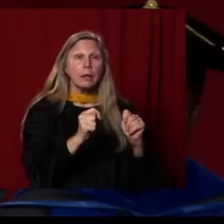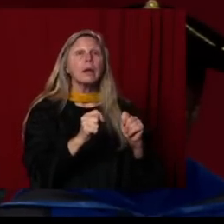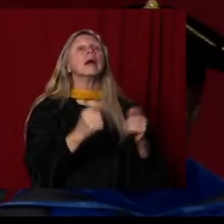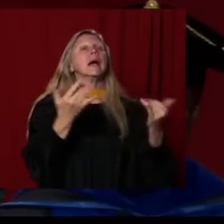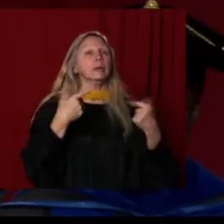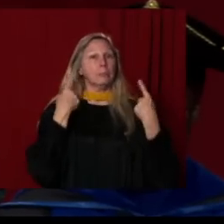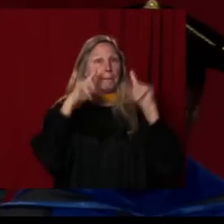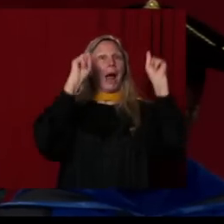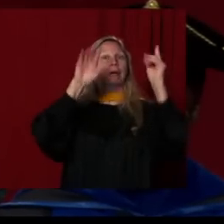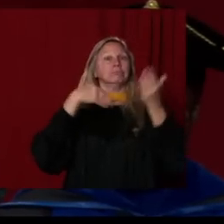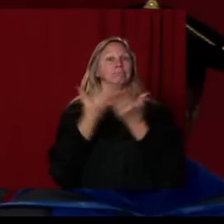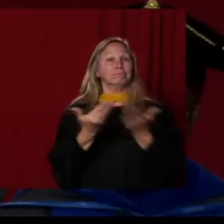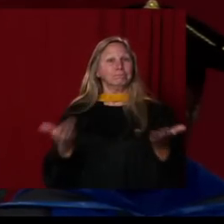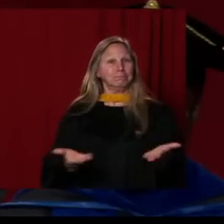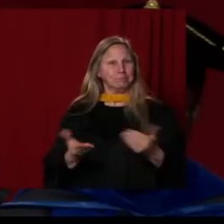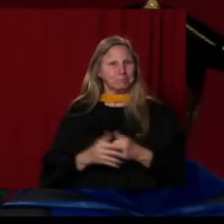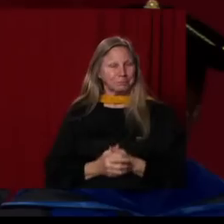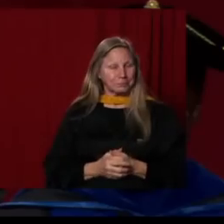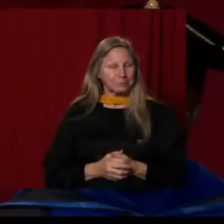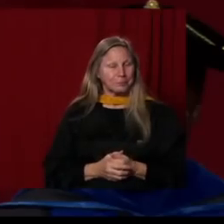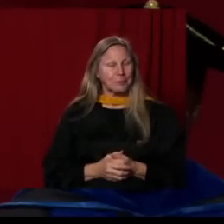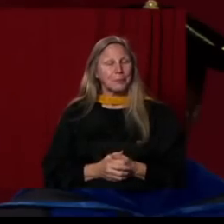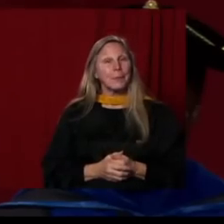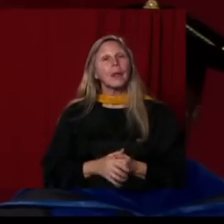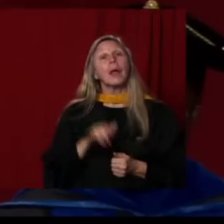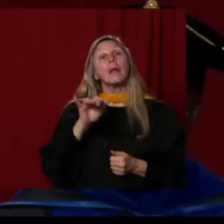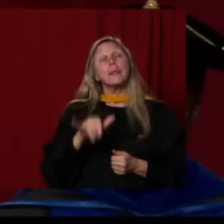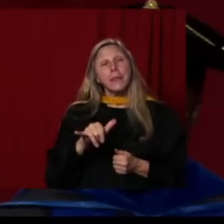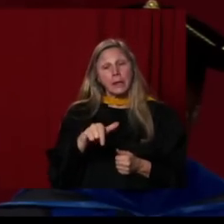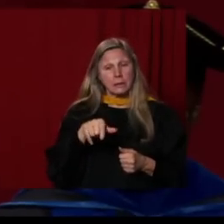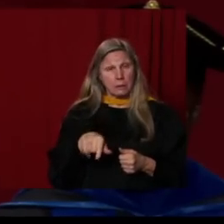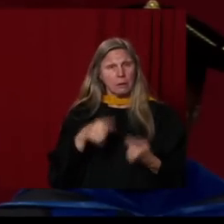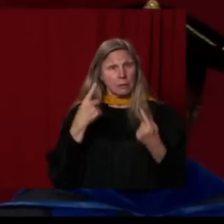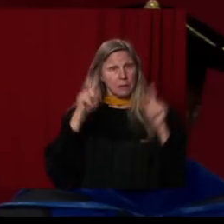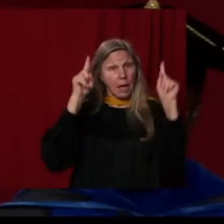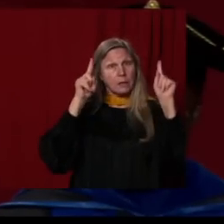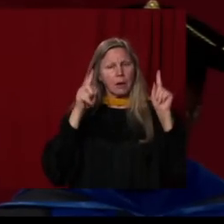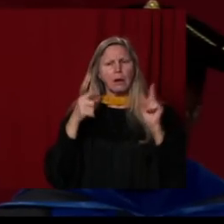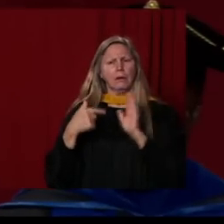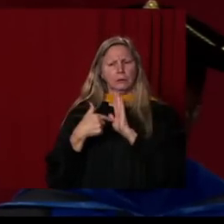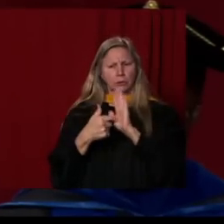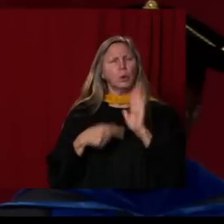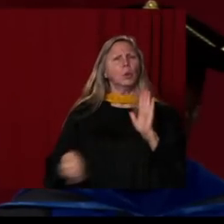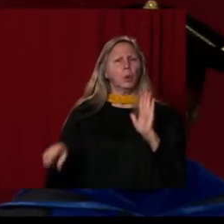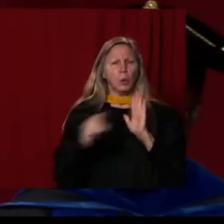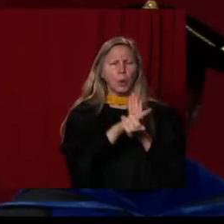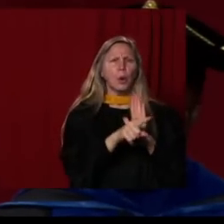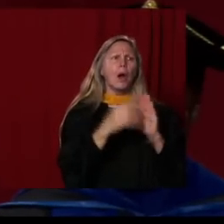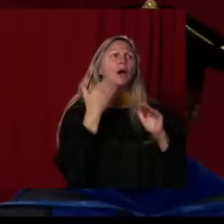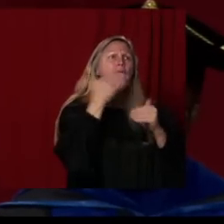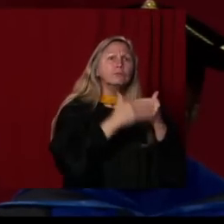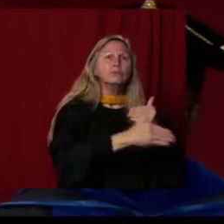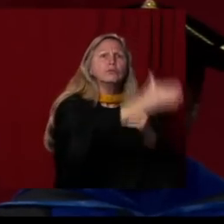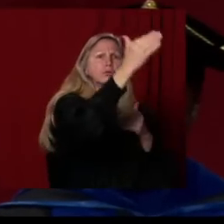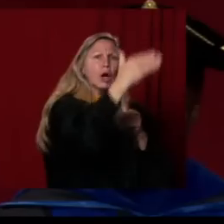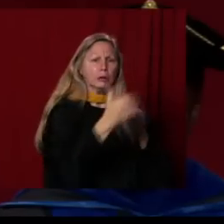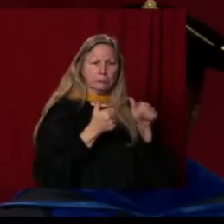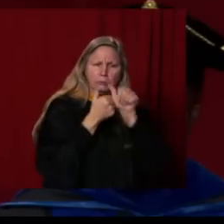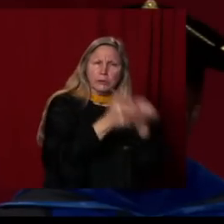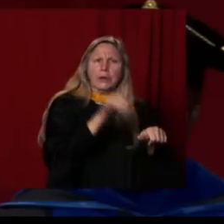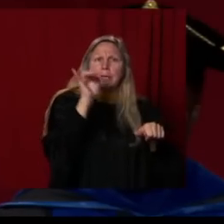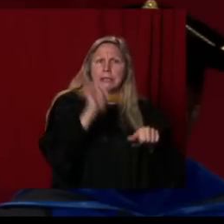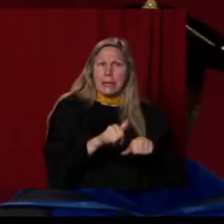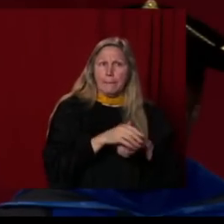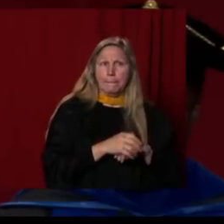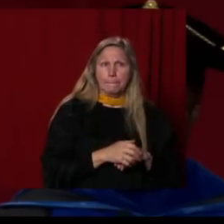you are. Let this success serve as a template for everything else you set out to do going